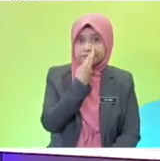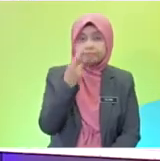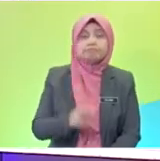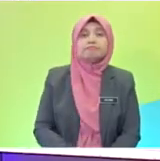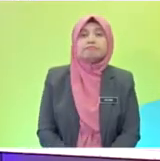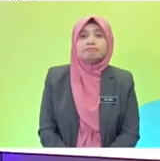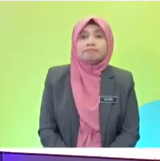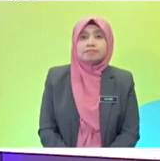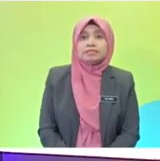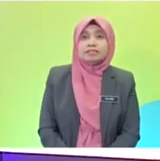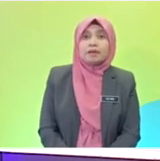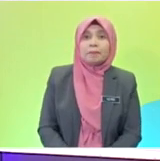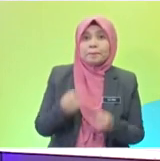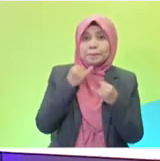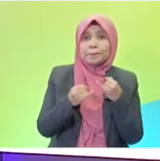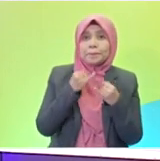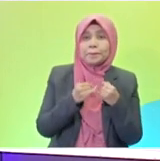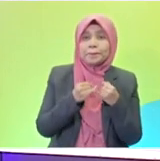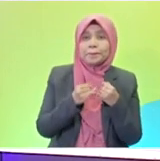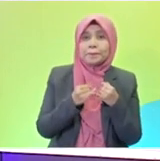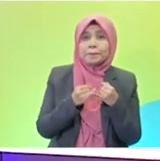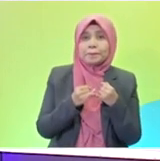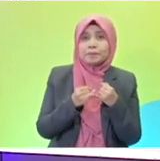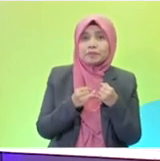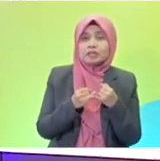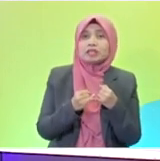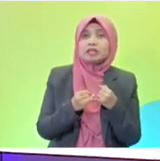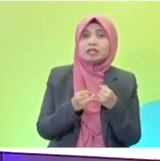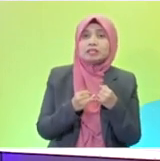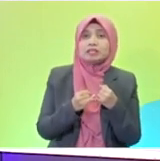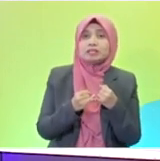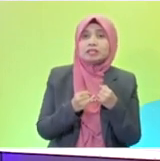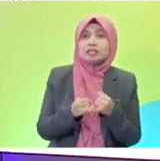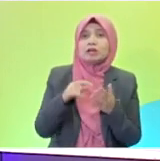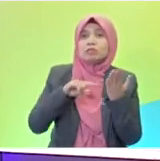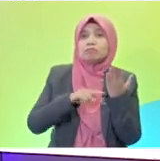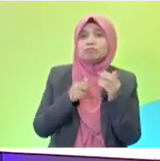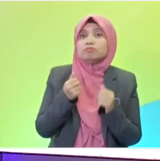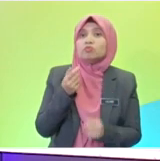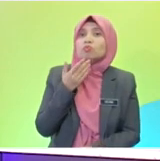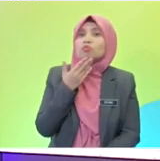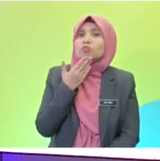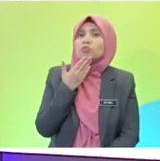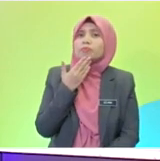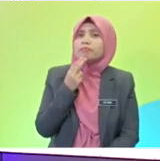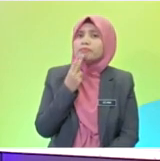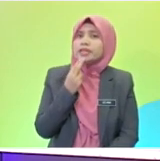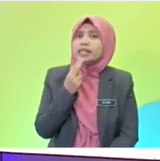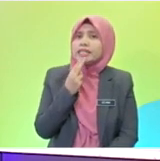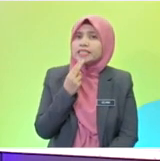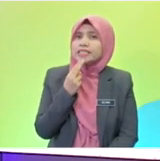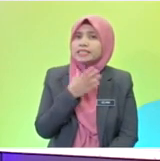Rose. Okay, last but not least. I'm thinking of a flower that is red in color mm-hmm. and it starts with the letter